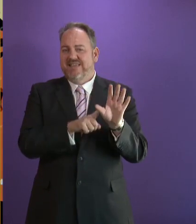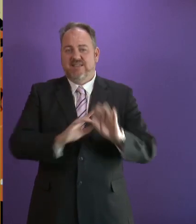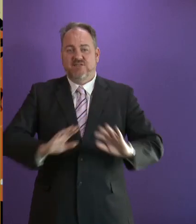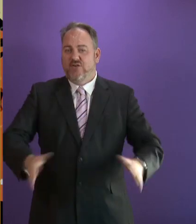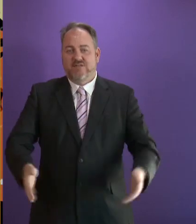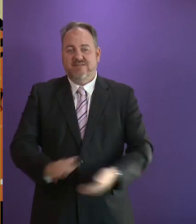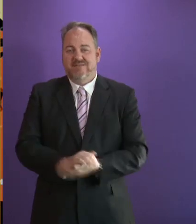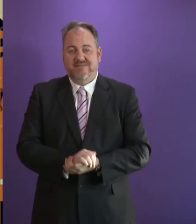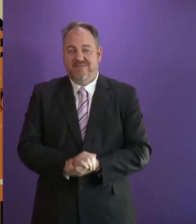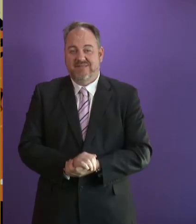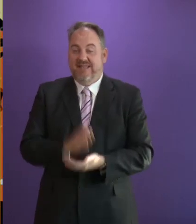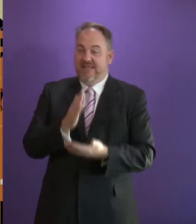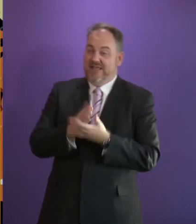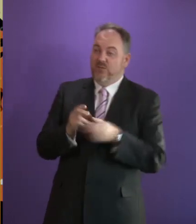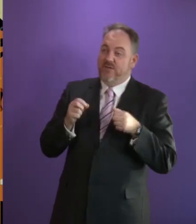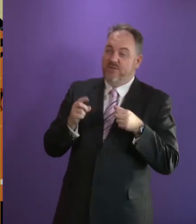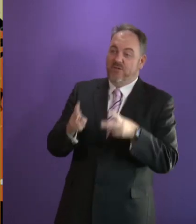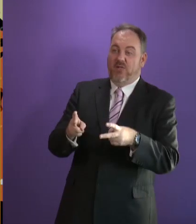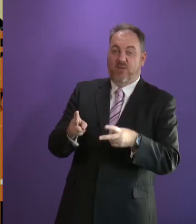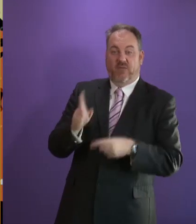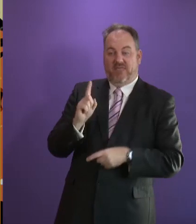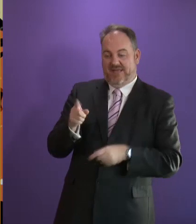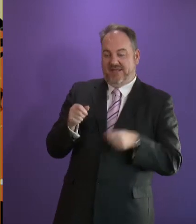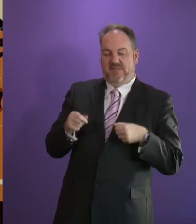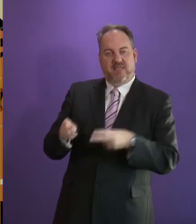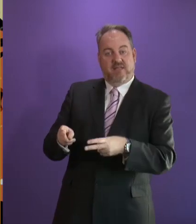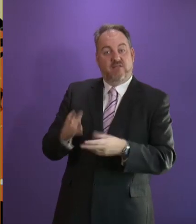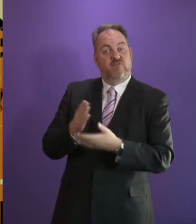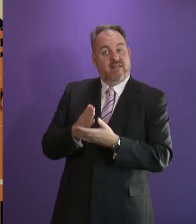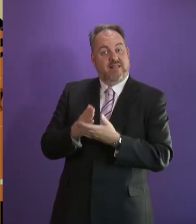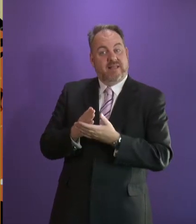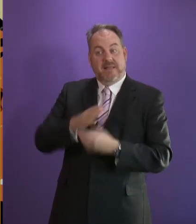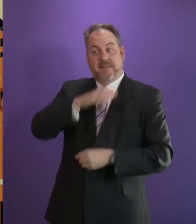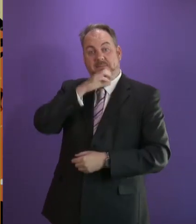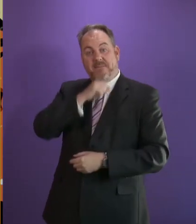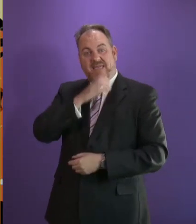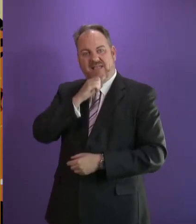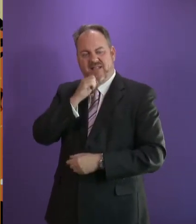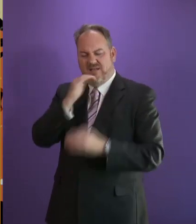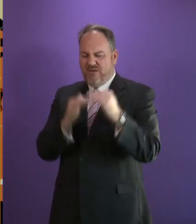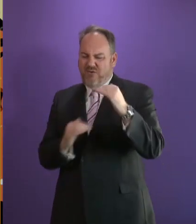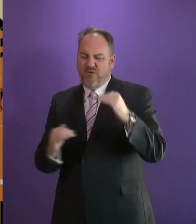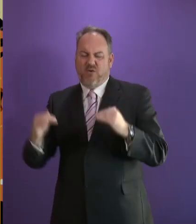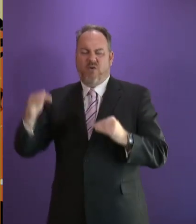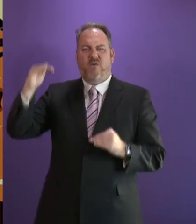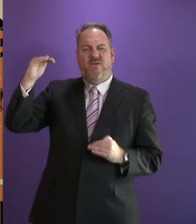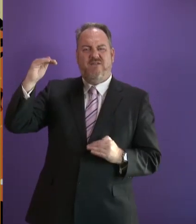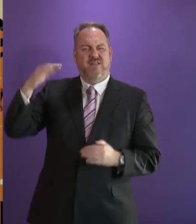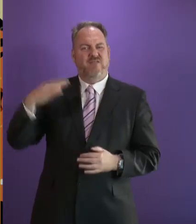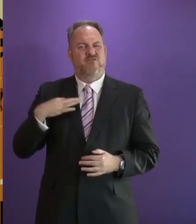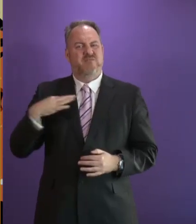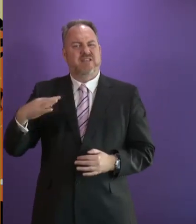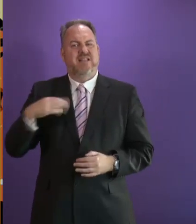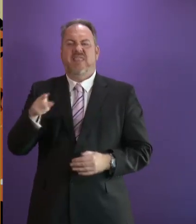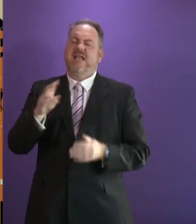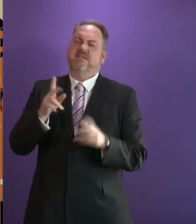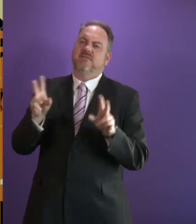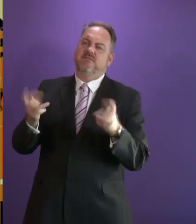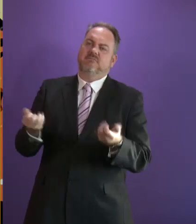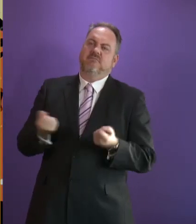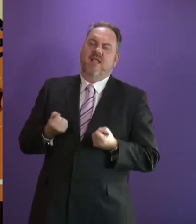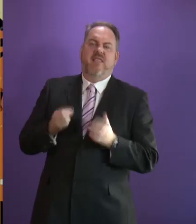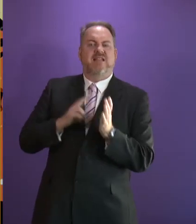If we operated on meritocracy, what we're saying is that men and their overrepresentation of men is some innate natural thing. That